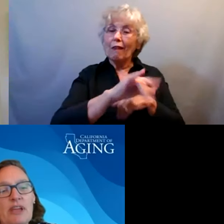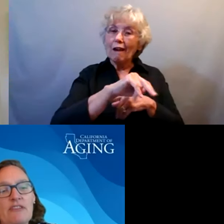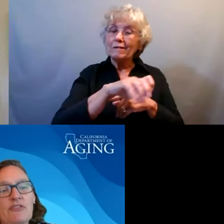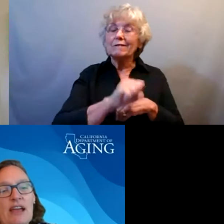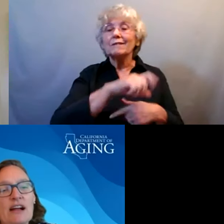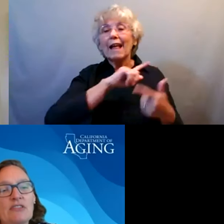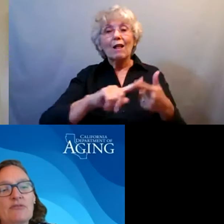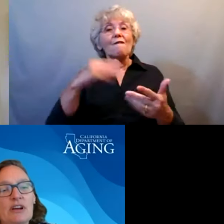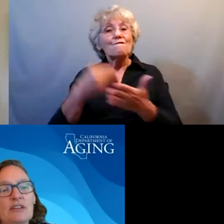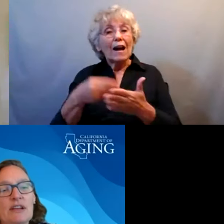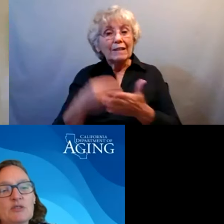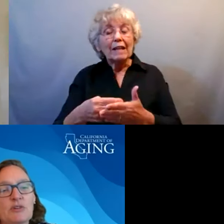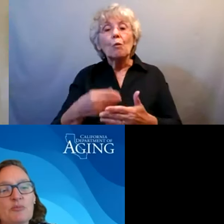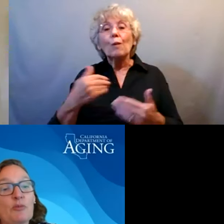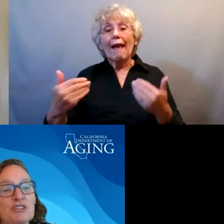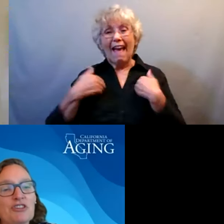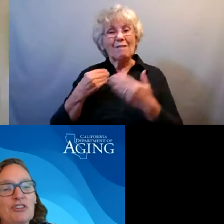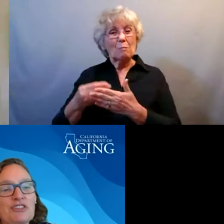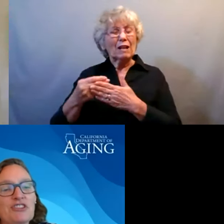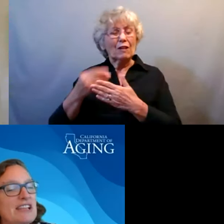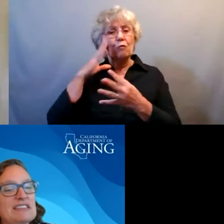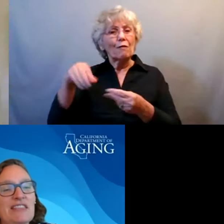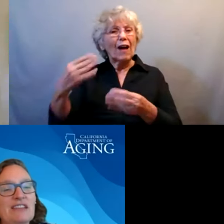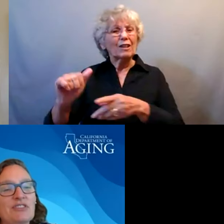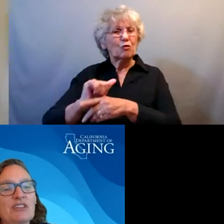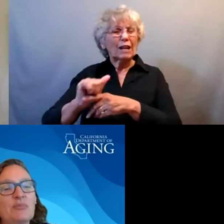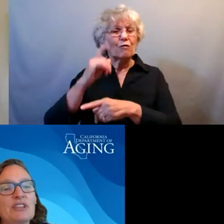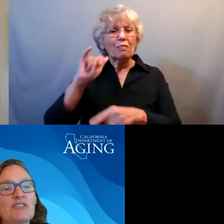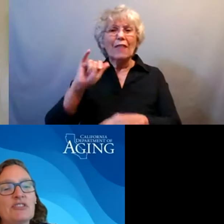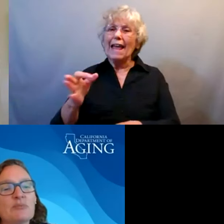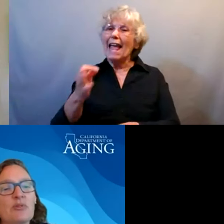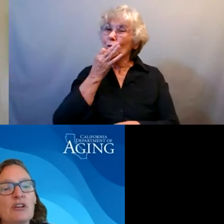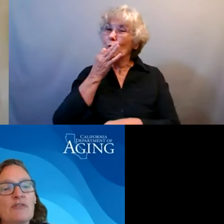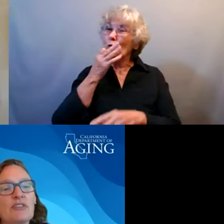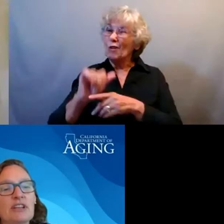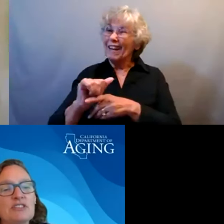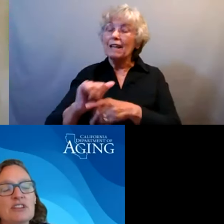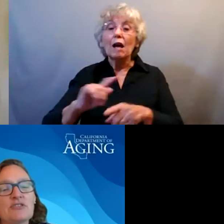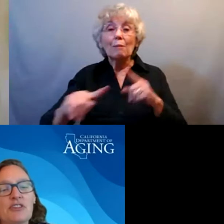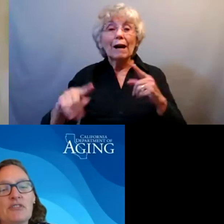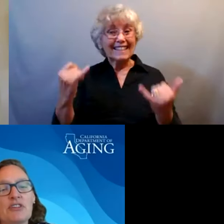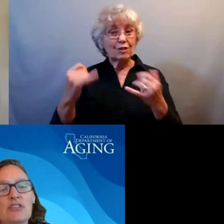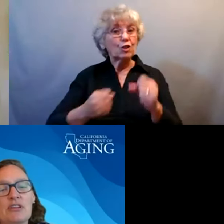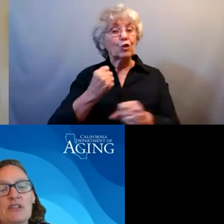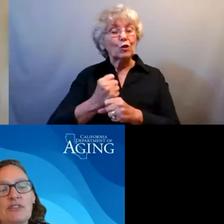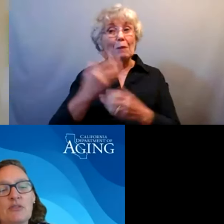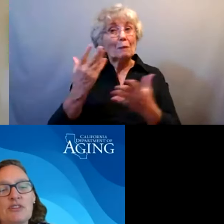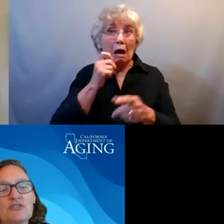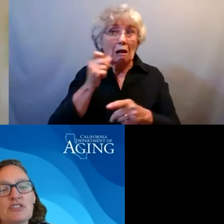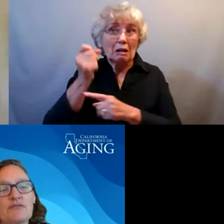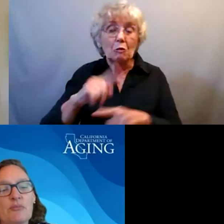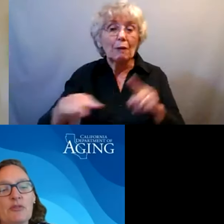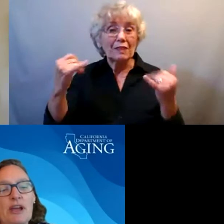would pay for that kind of expert support, particularly this year. I can't say that every year, but given the support of the legislature and the governor and the